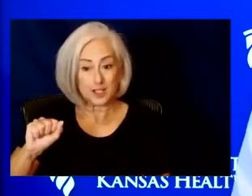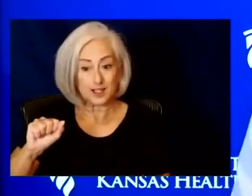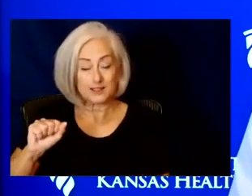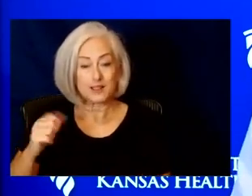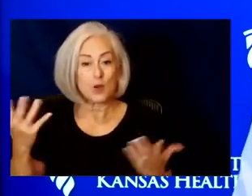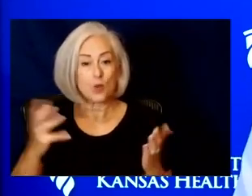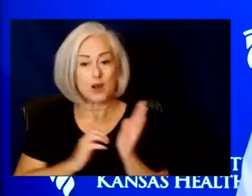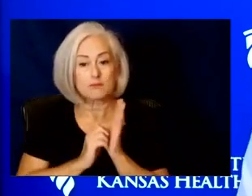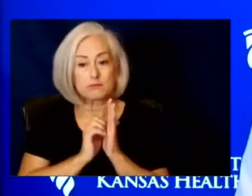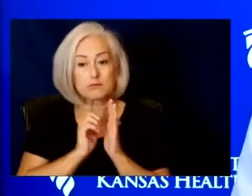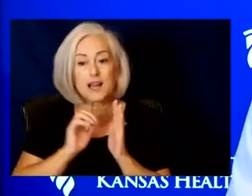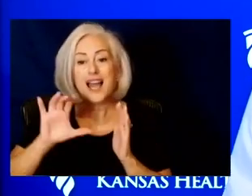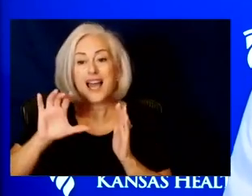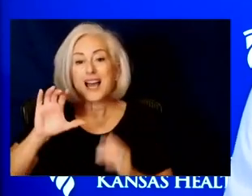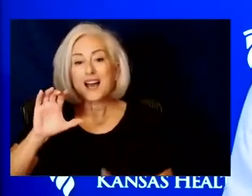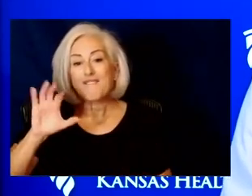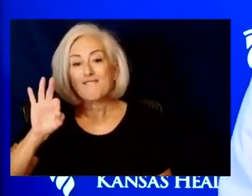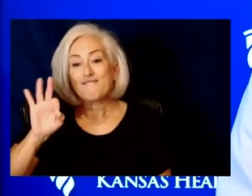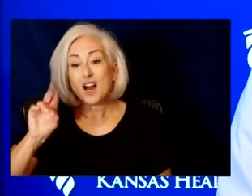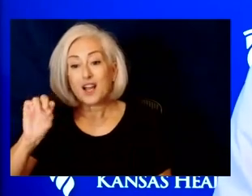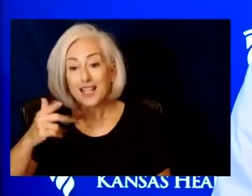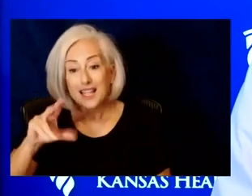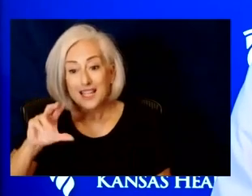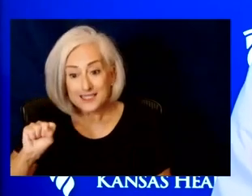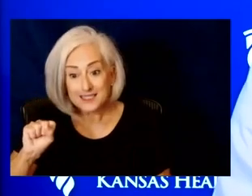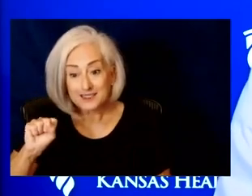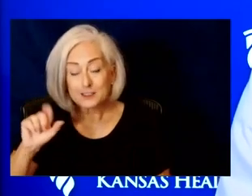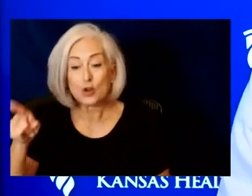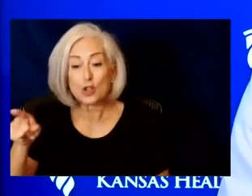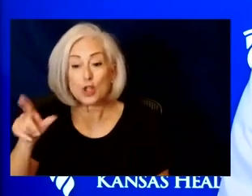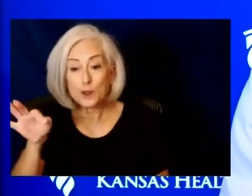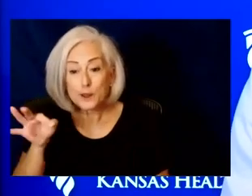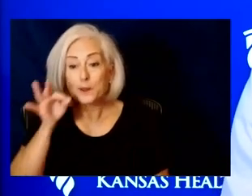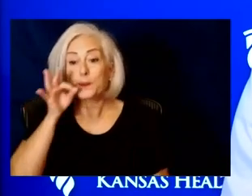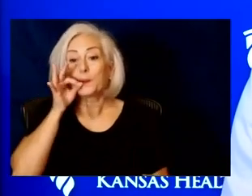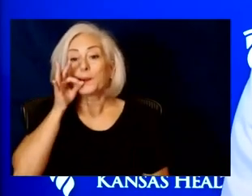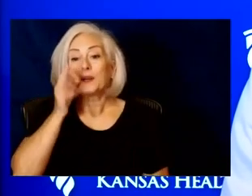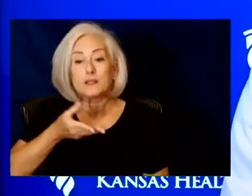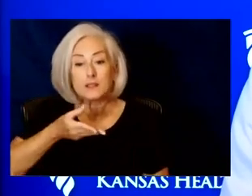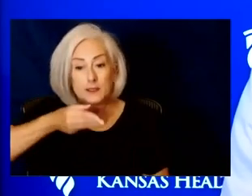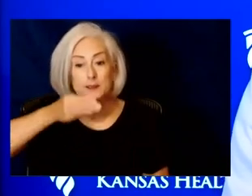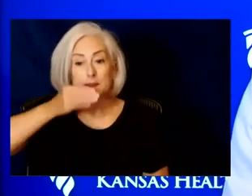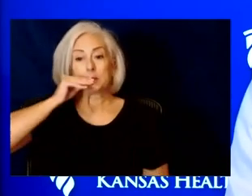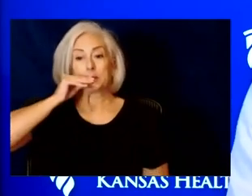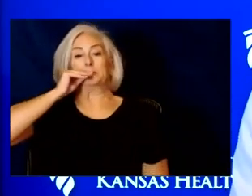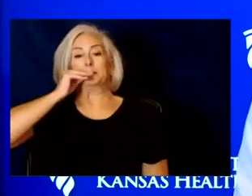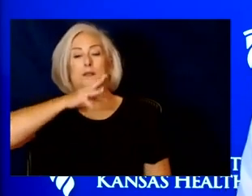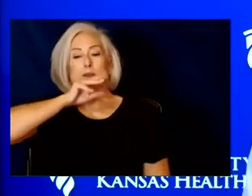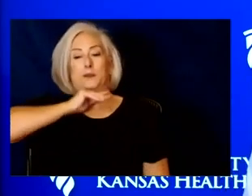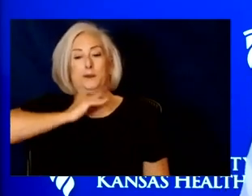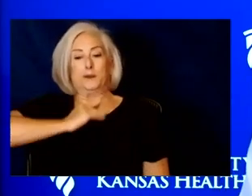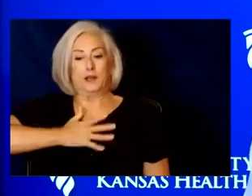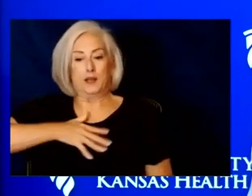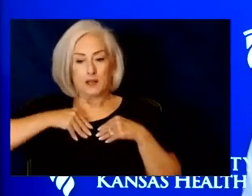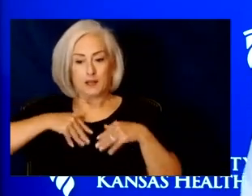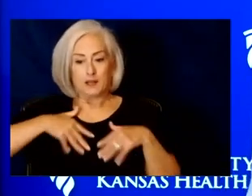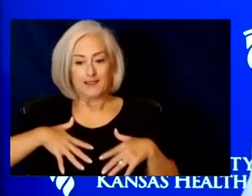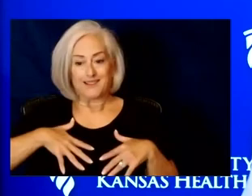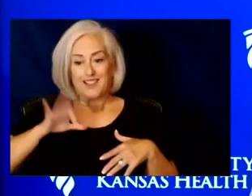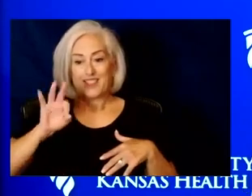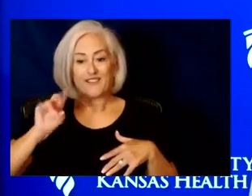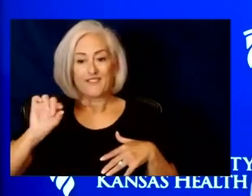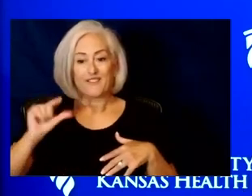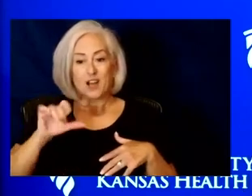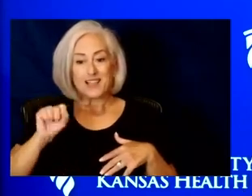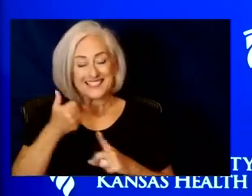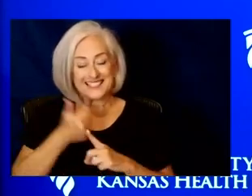found on plants. And so when you inhale that, it doesn't really get burned or killed by the heat of that joint or whatever you might be smoking. So you have infection